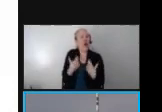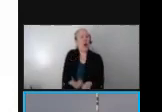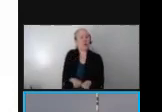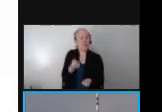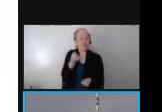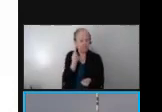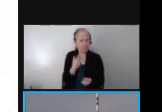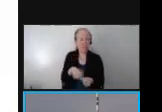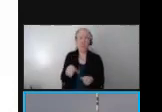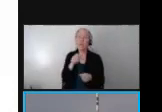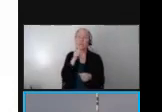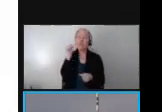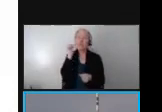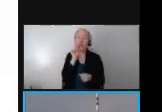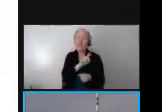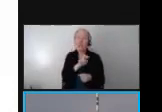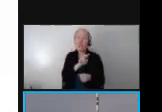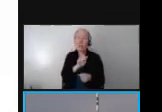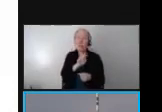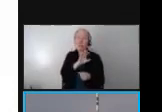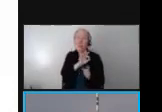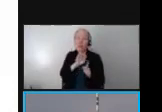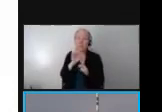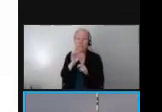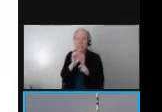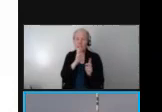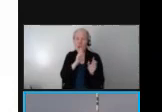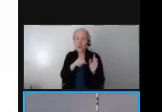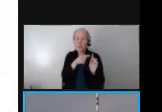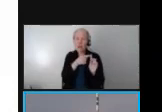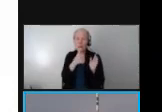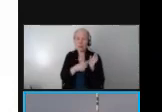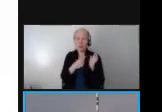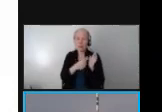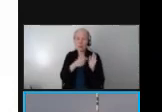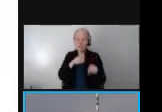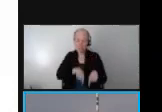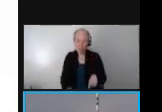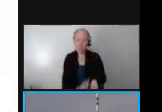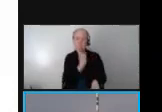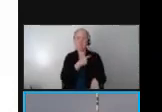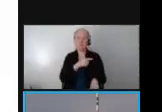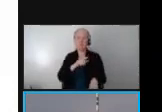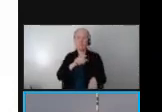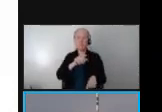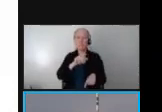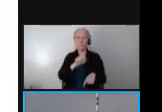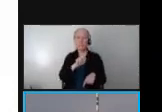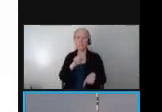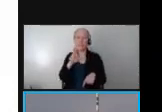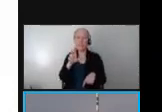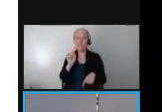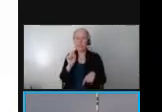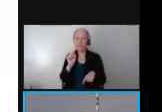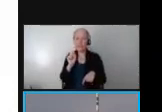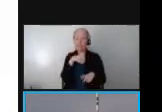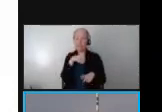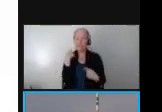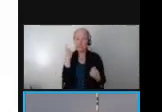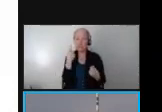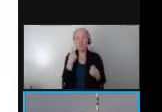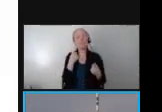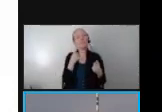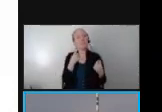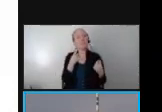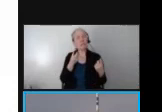McPhee talked about yesterday, that you've probably seen in the scientific literature, this may come into play. Oral contraceptives